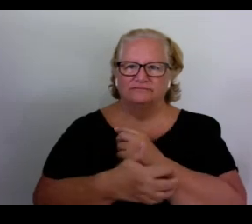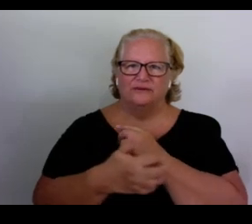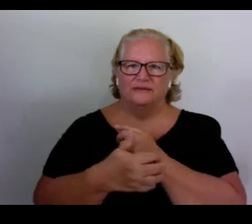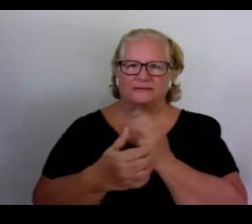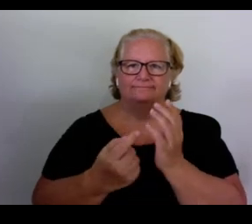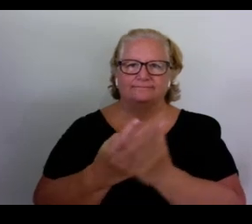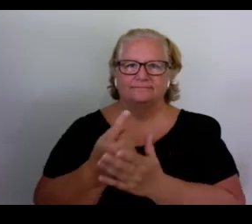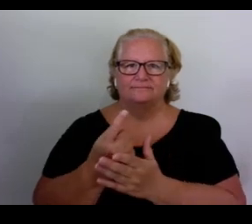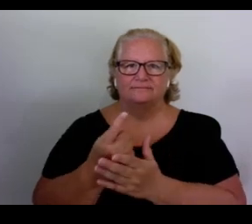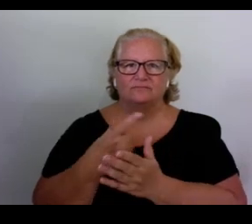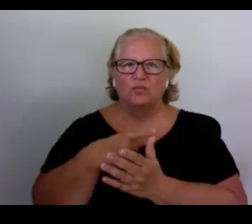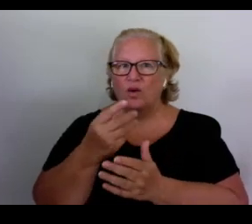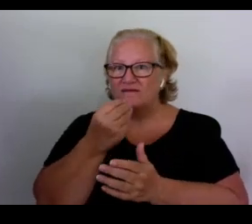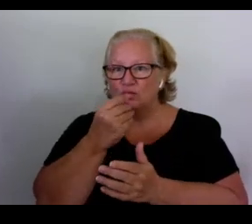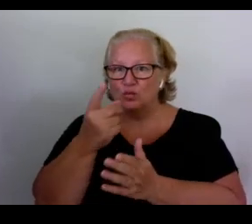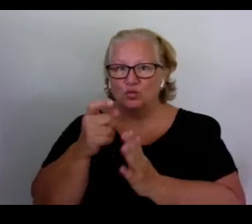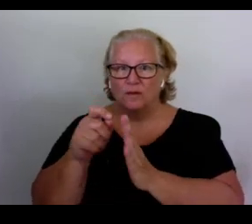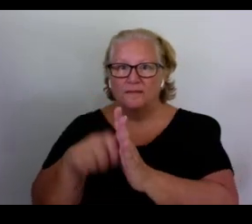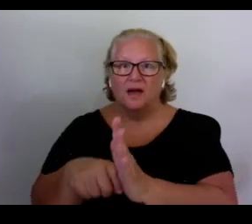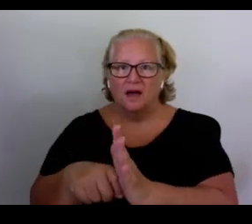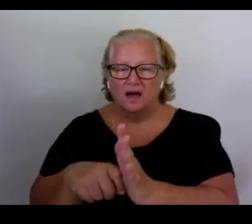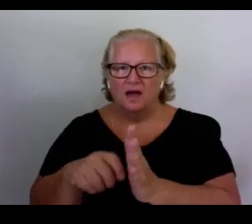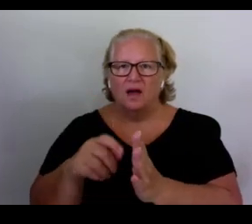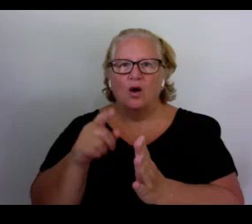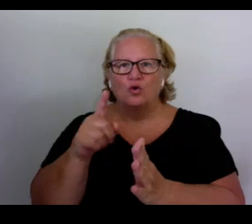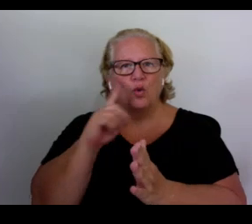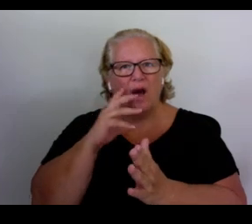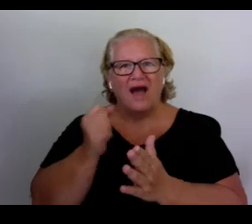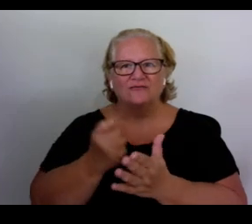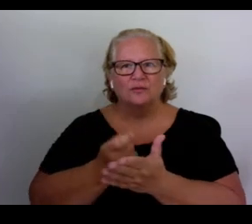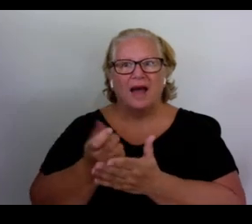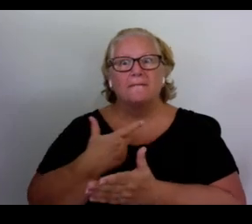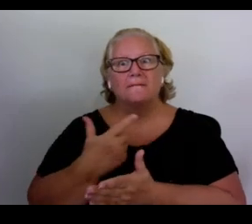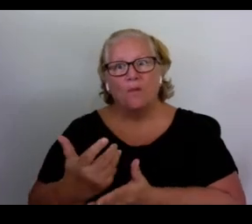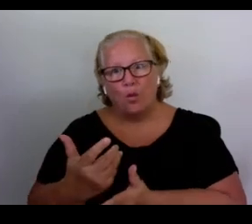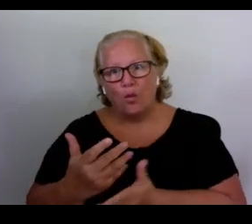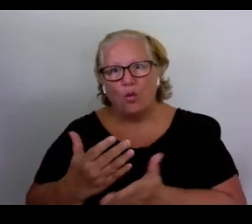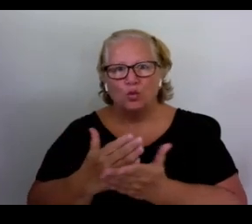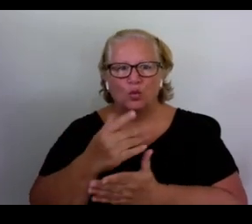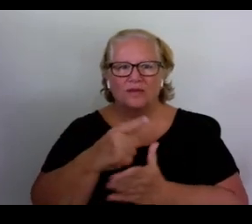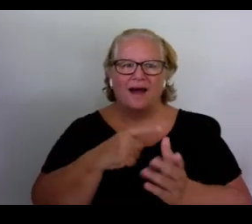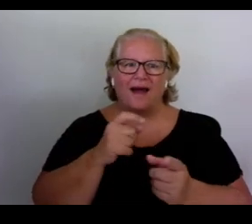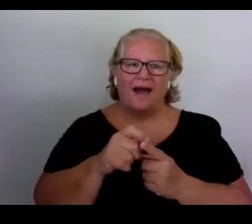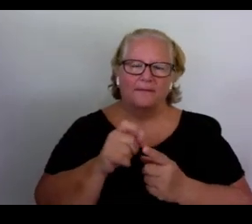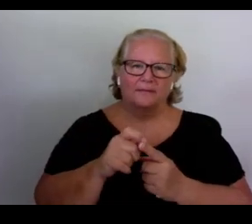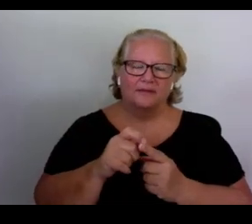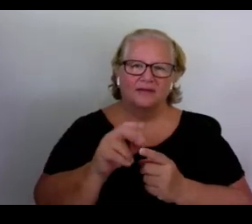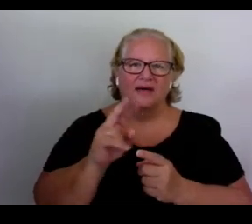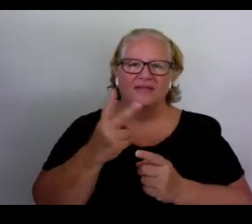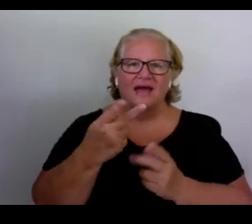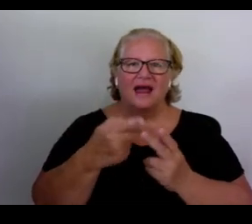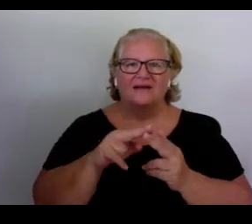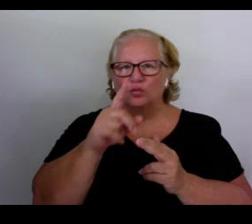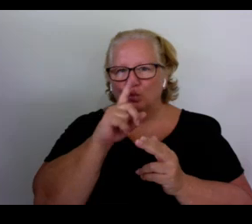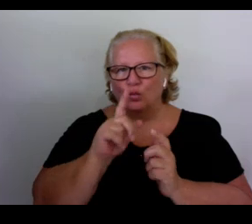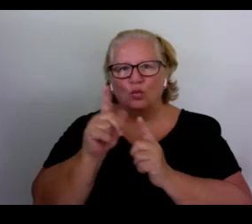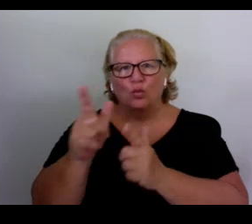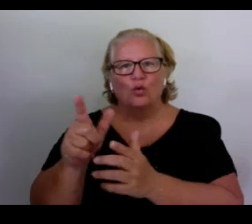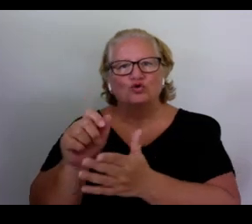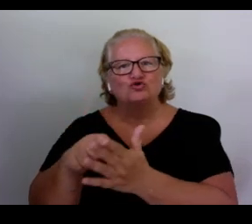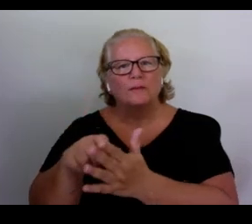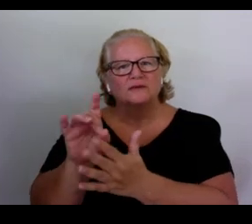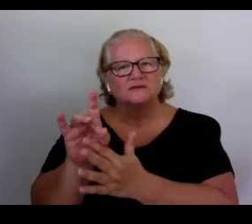the groceries you're paying for are actually costing you more via those apps than they would if you were able to get to the shops. So